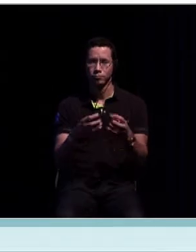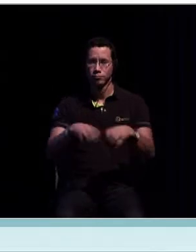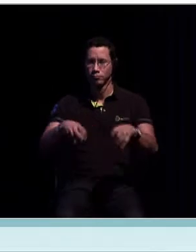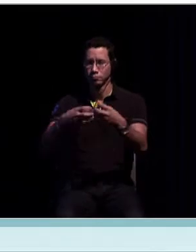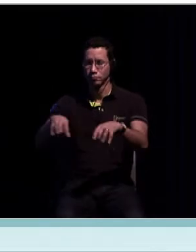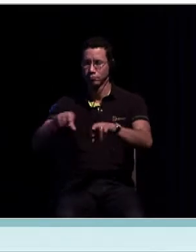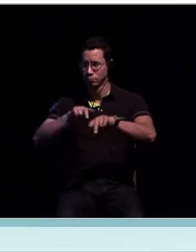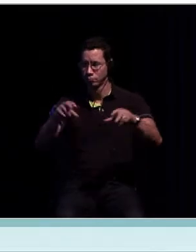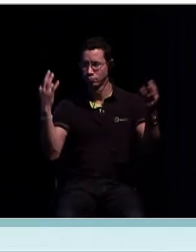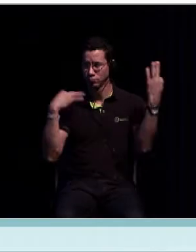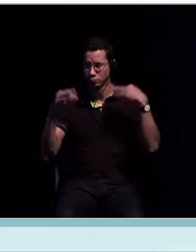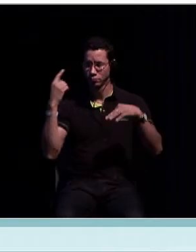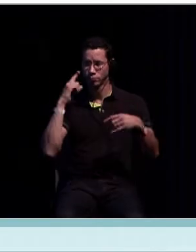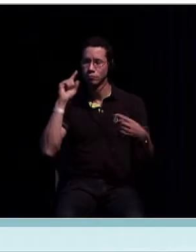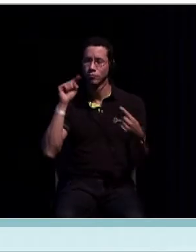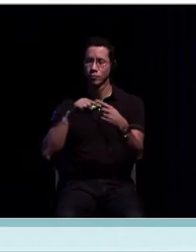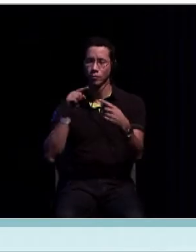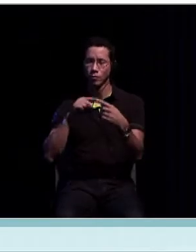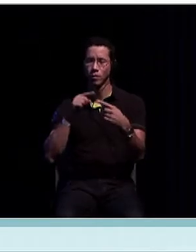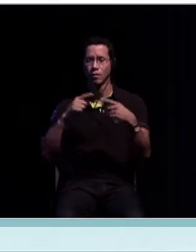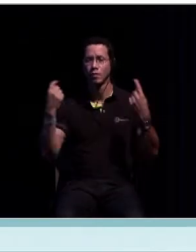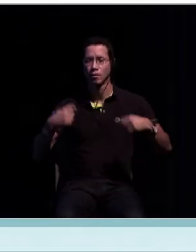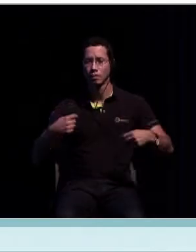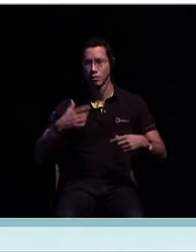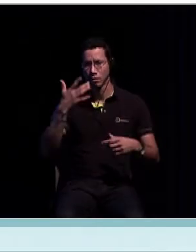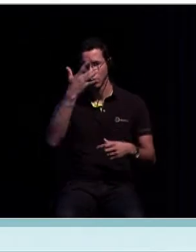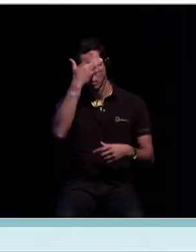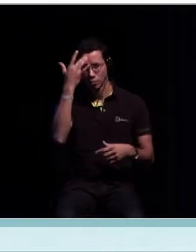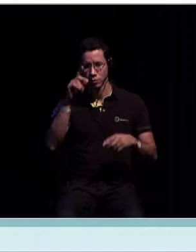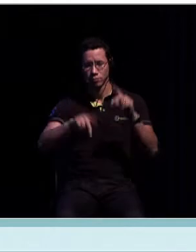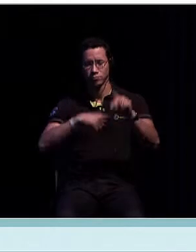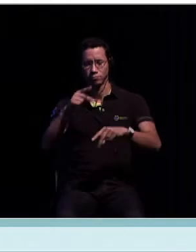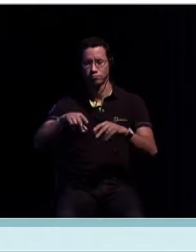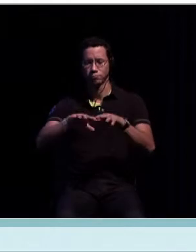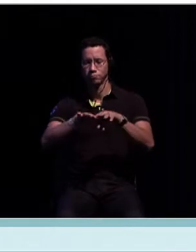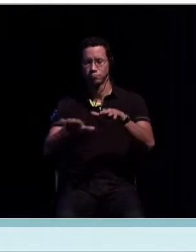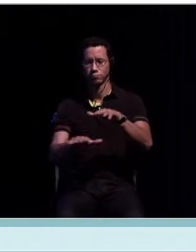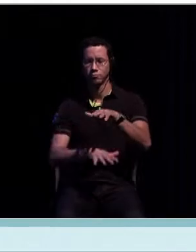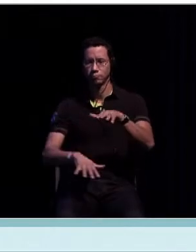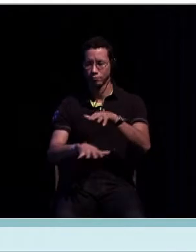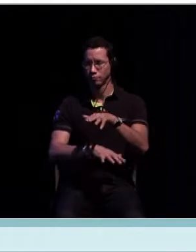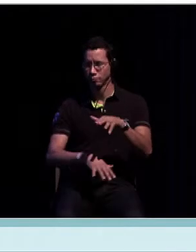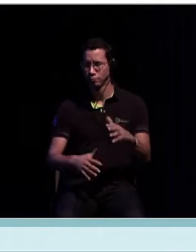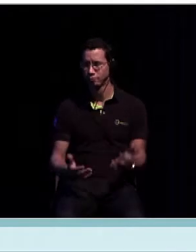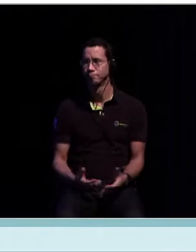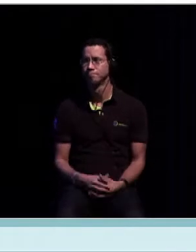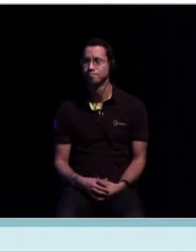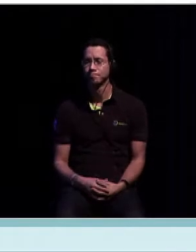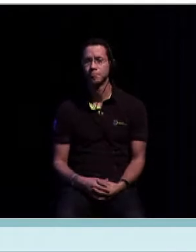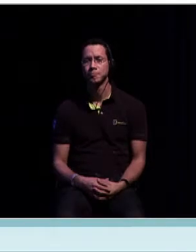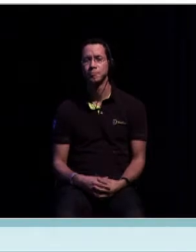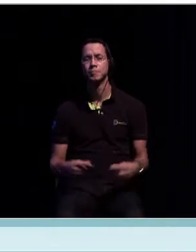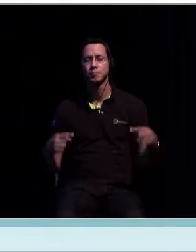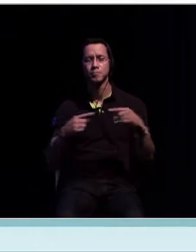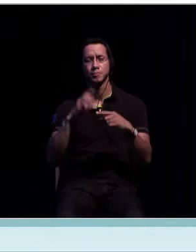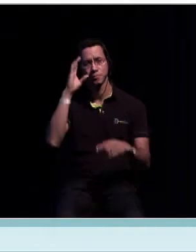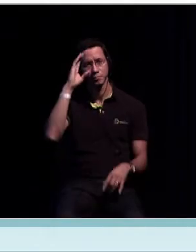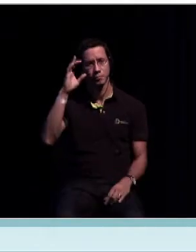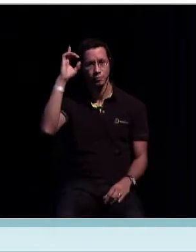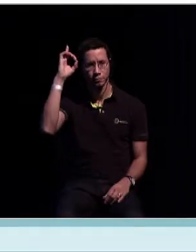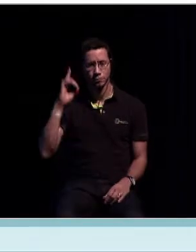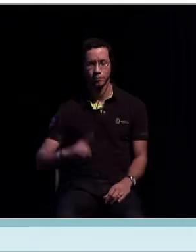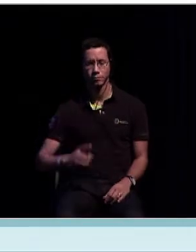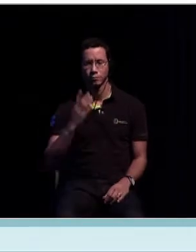vulnerable populations and marginalized populations, particularly respecting the rights of children and indigenous peoples,